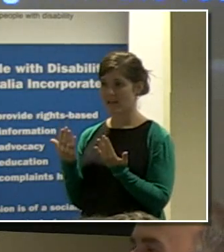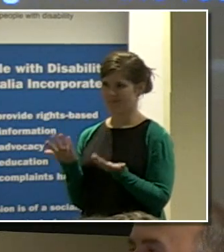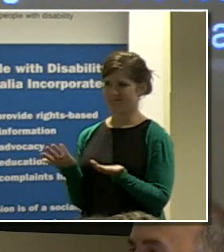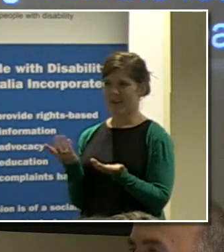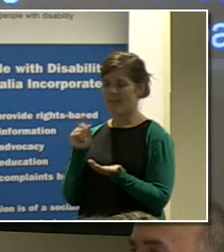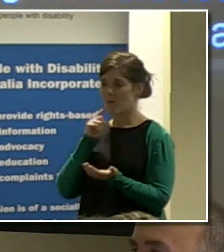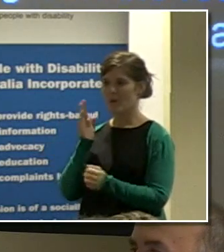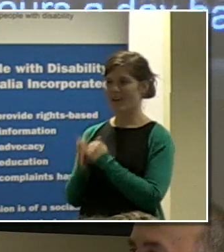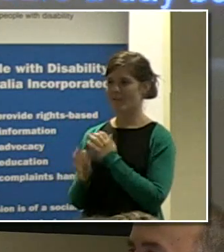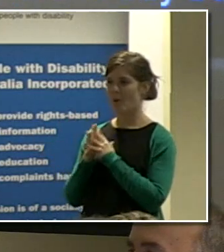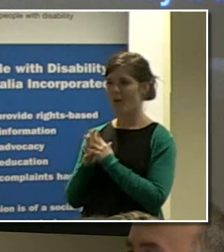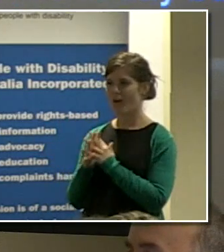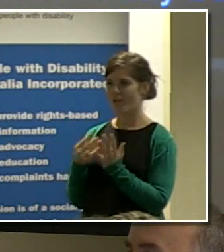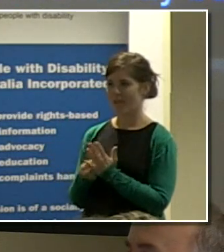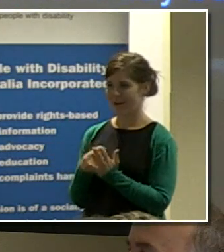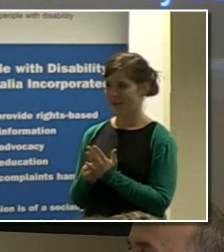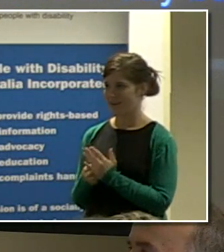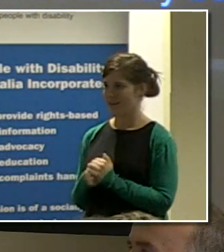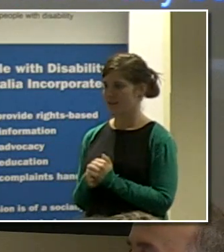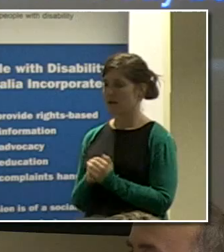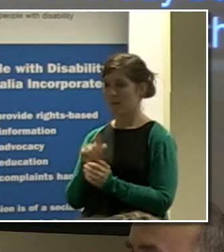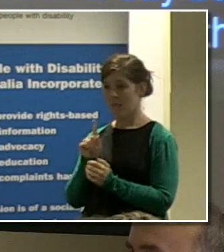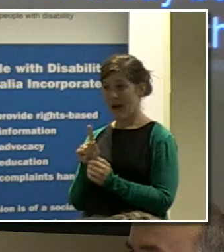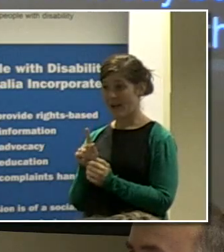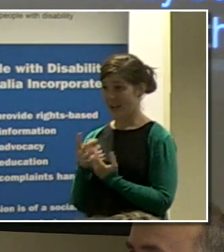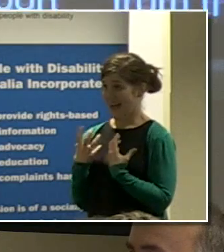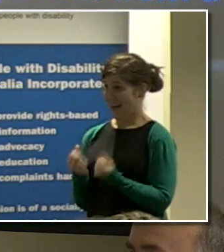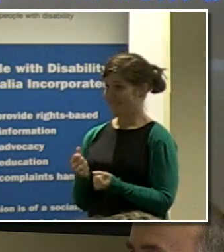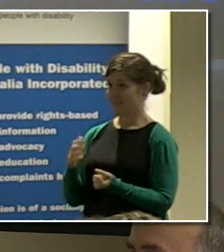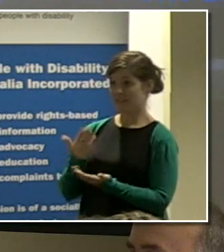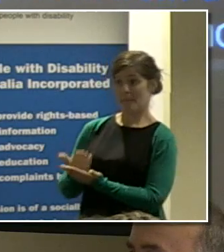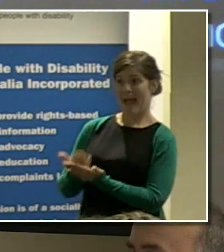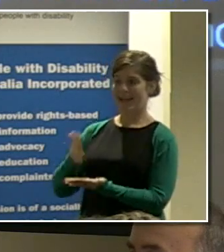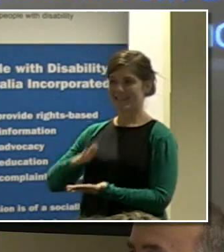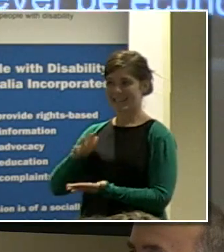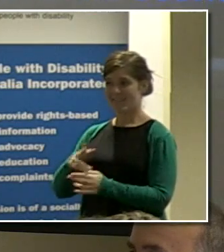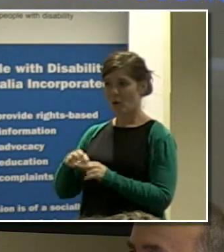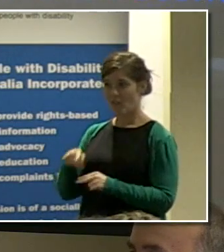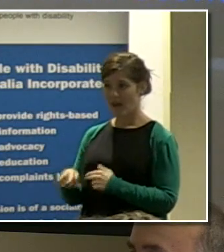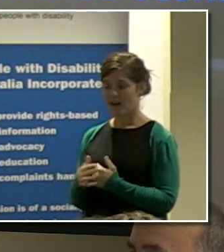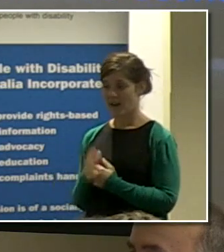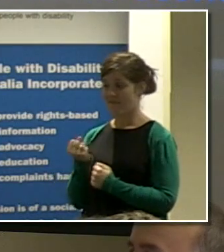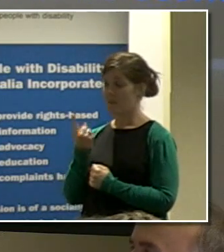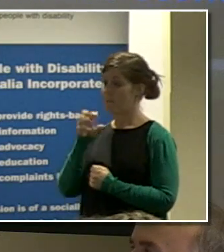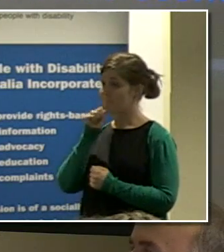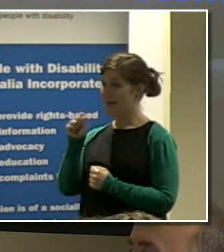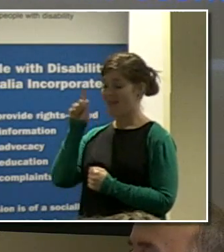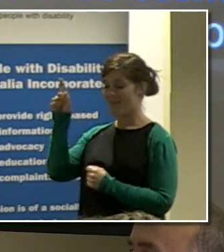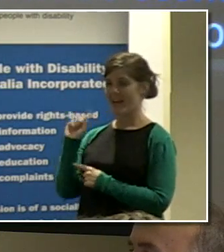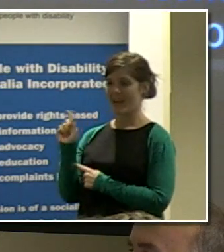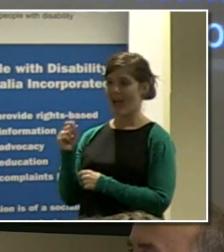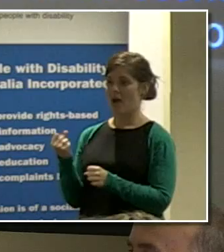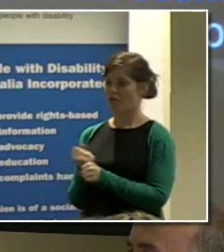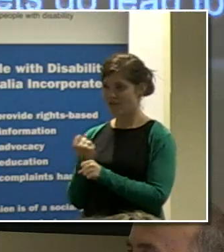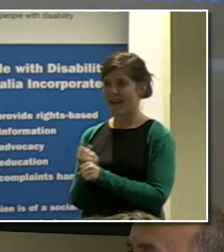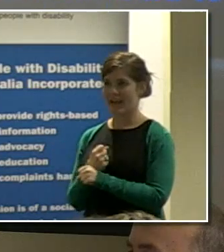be economic. But there's markets do lead to innovation. There's a chap up there who's now creating a market